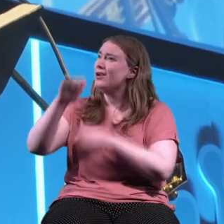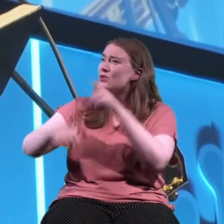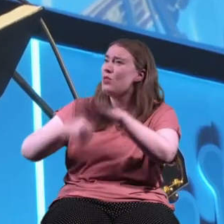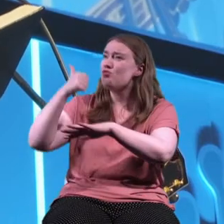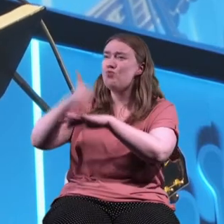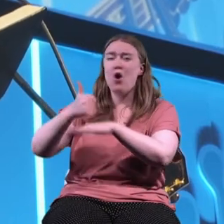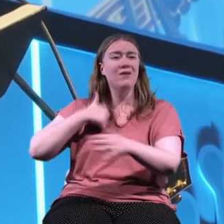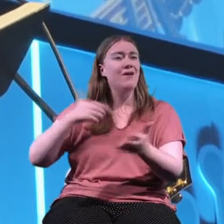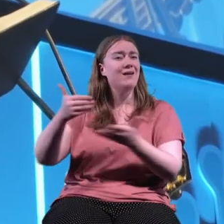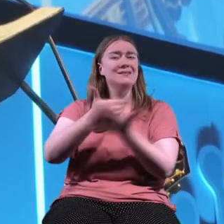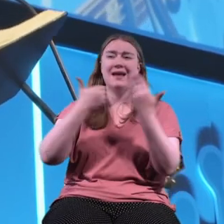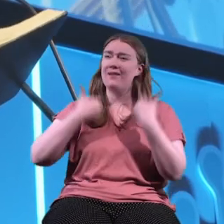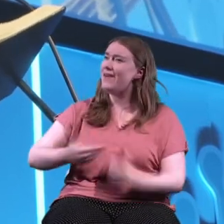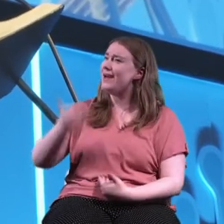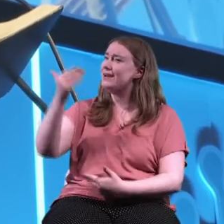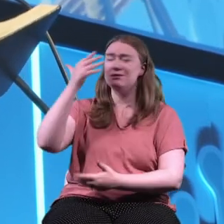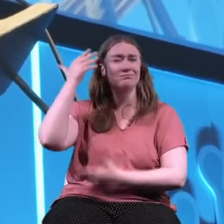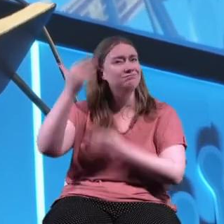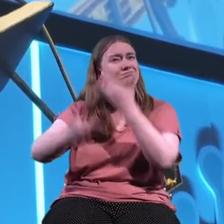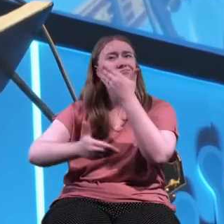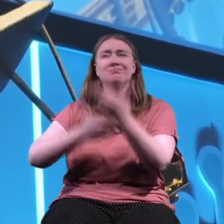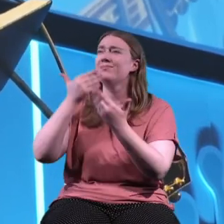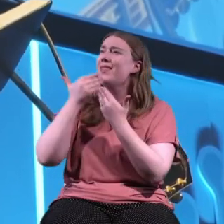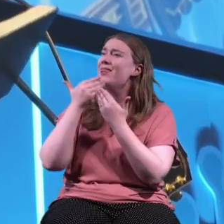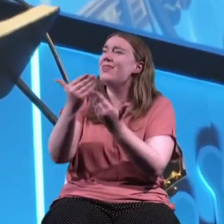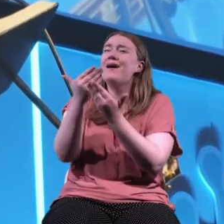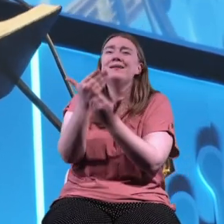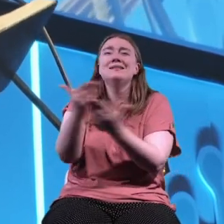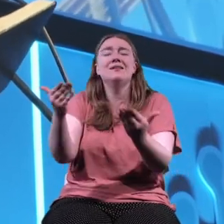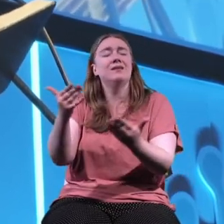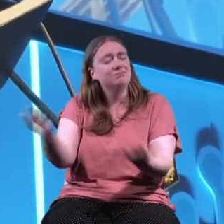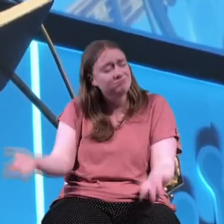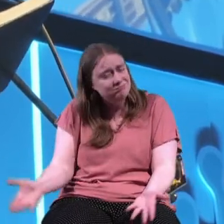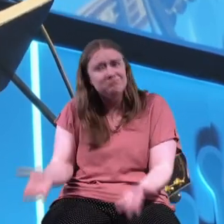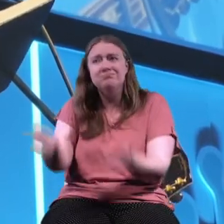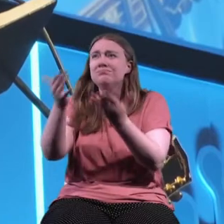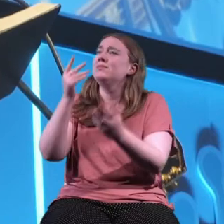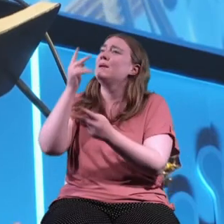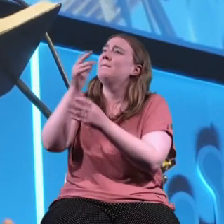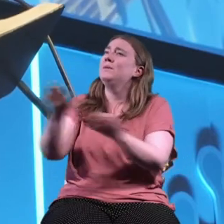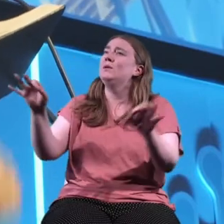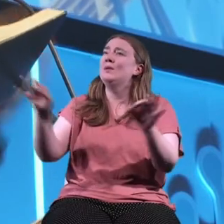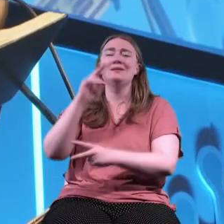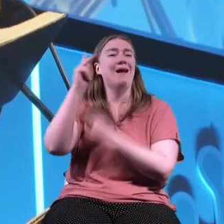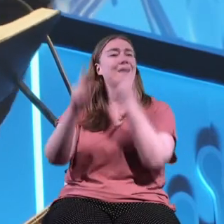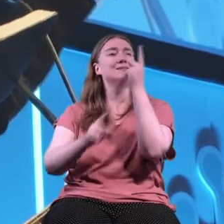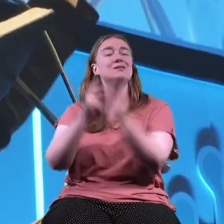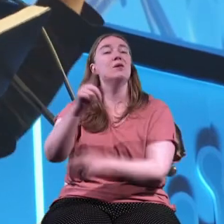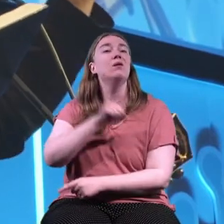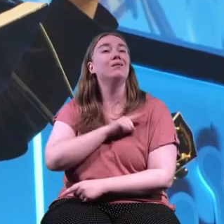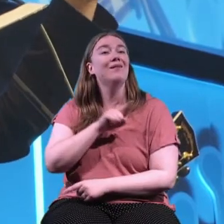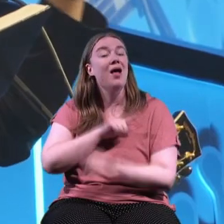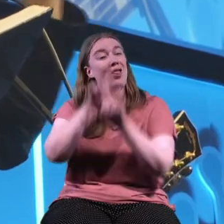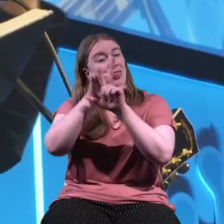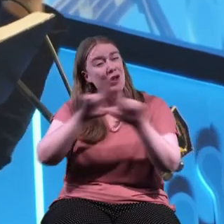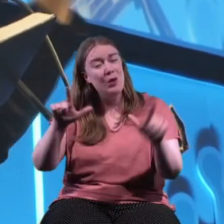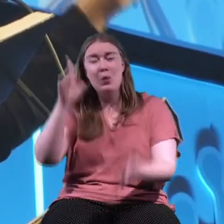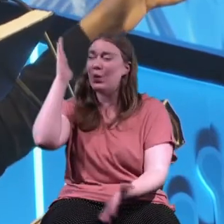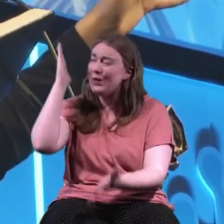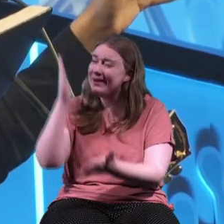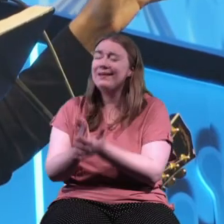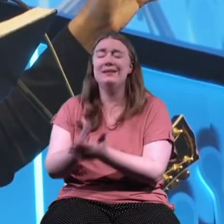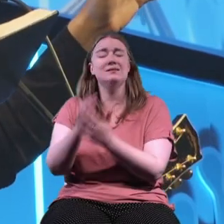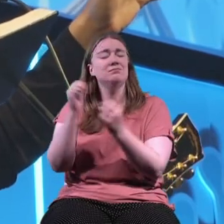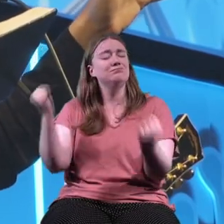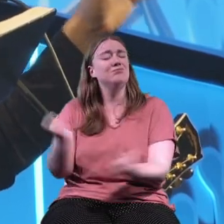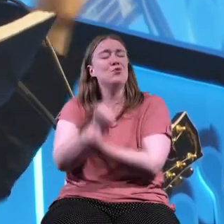salvation. Let us come before him with thanksgiving and extol him with music and song. For the Lord is the great God, the great King